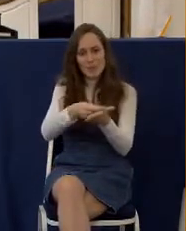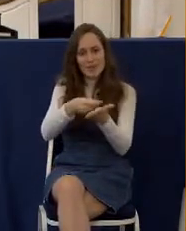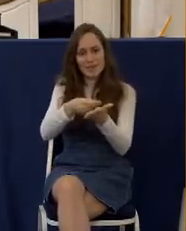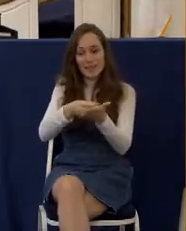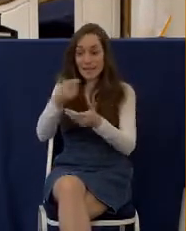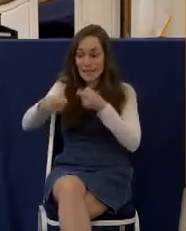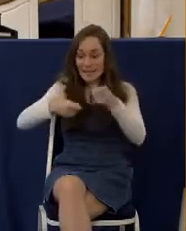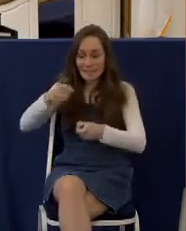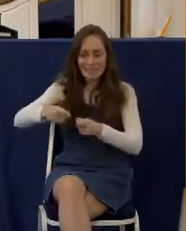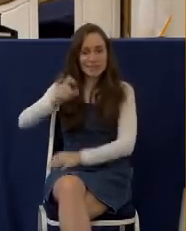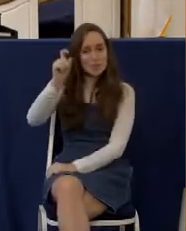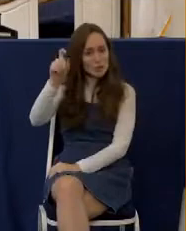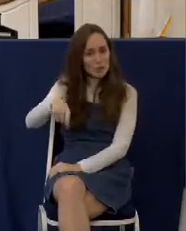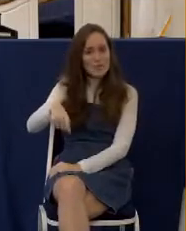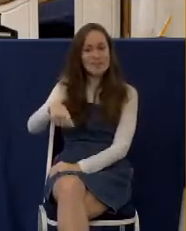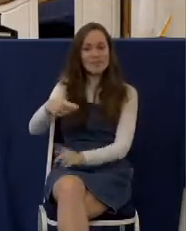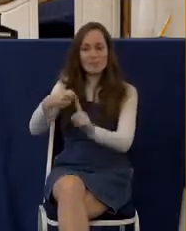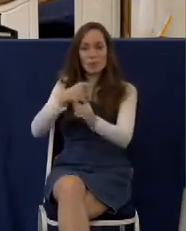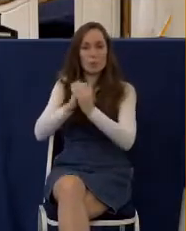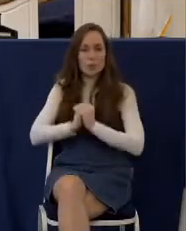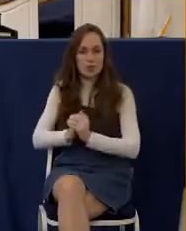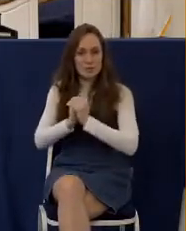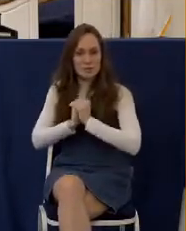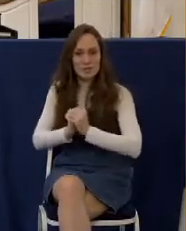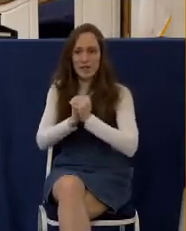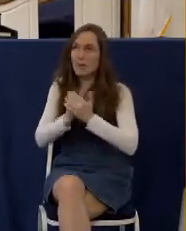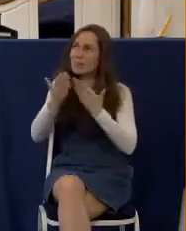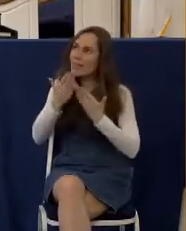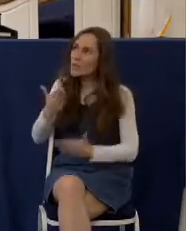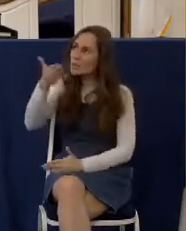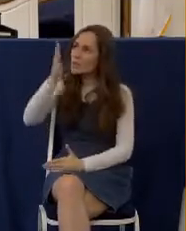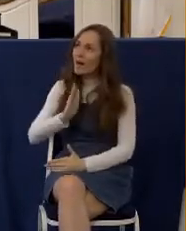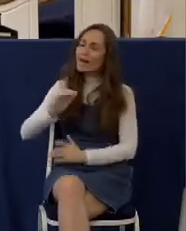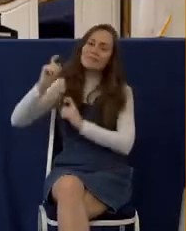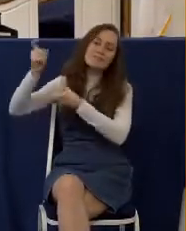heart of gratitude to God. So,